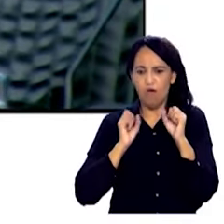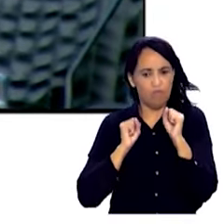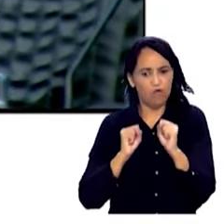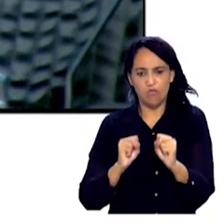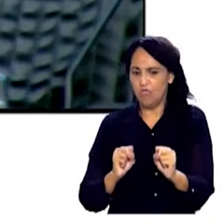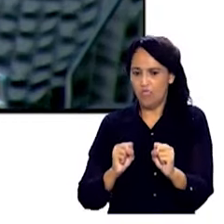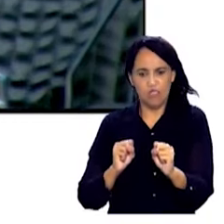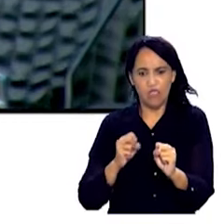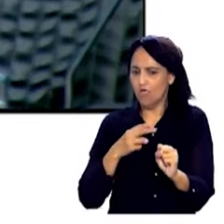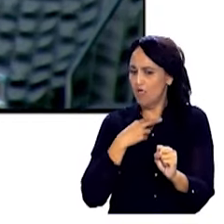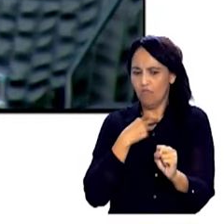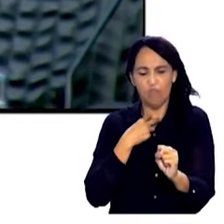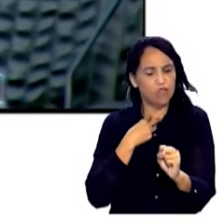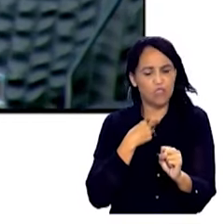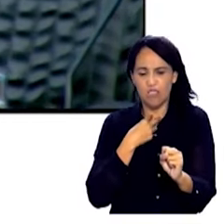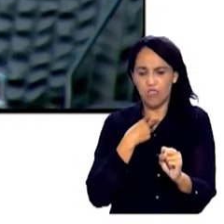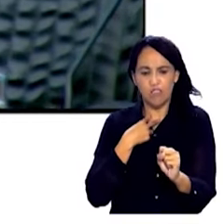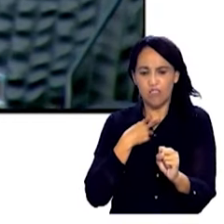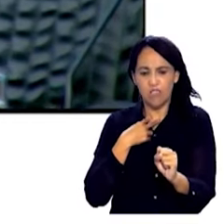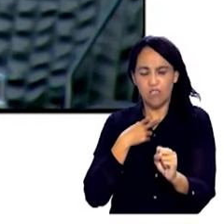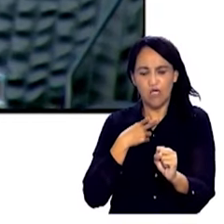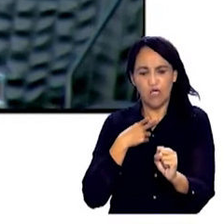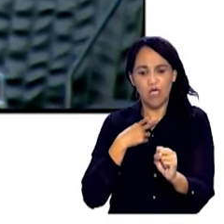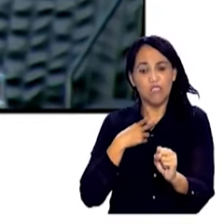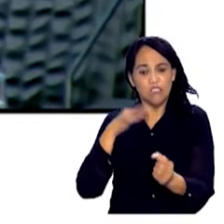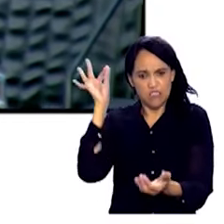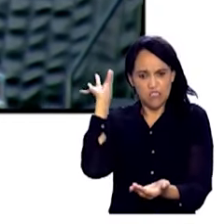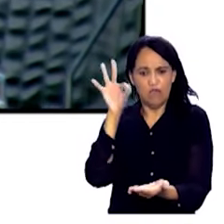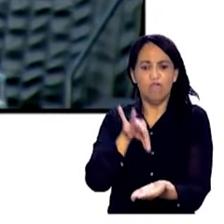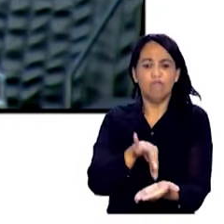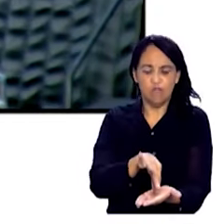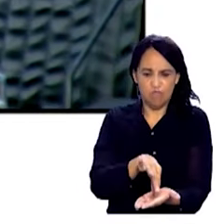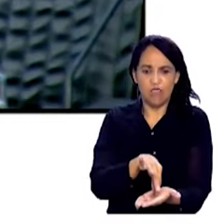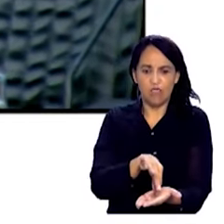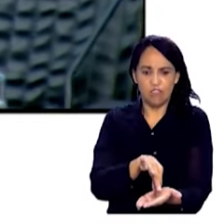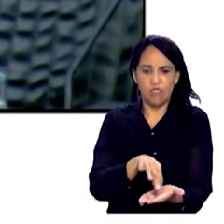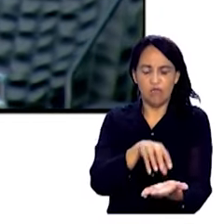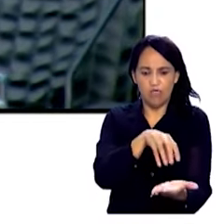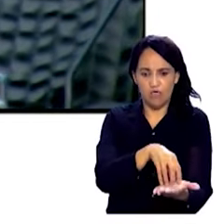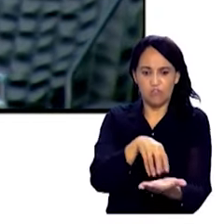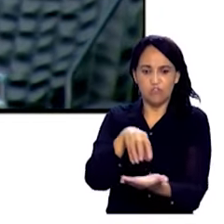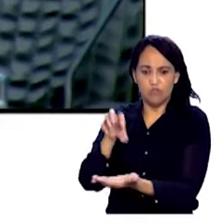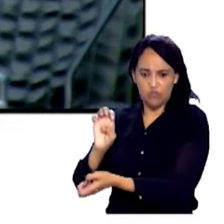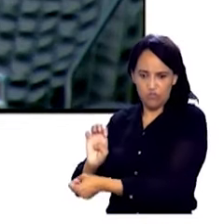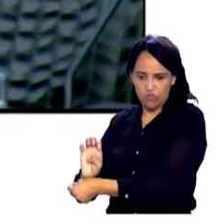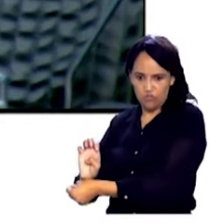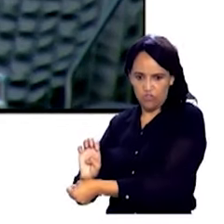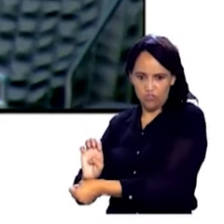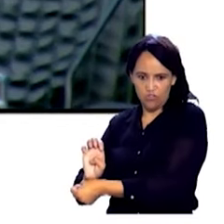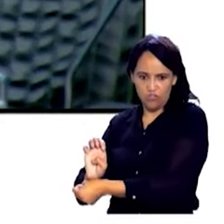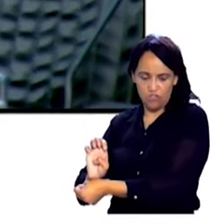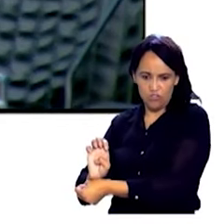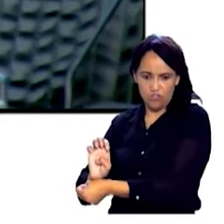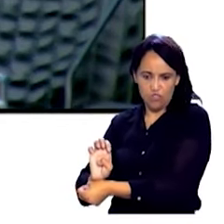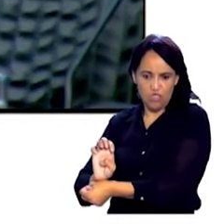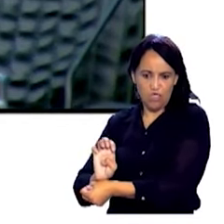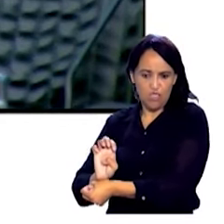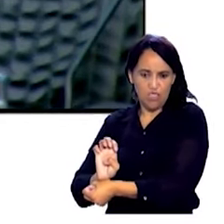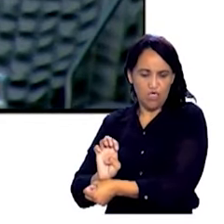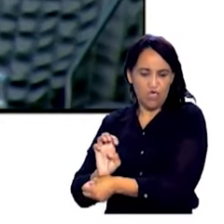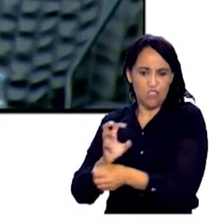courts including state courts exercise this Power whenever it arises Within the context of a